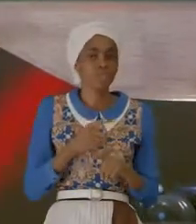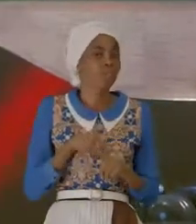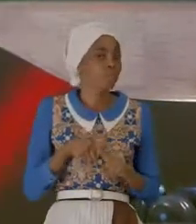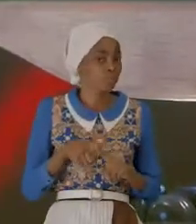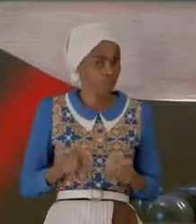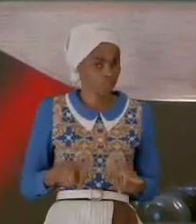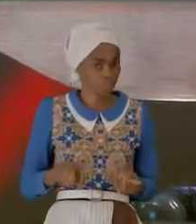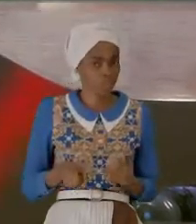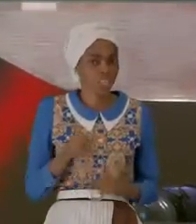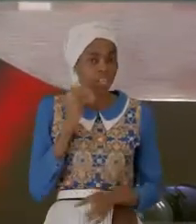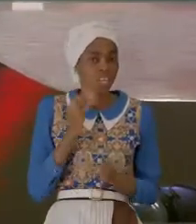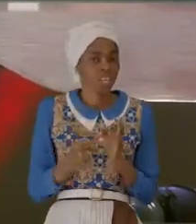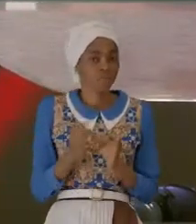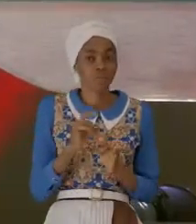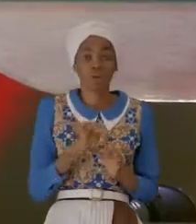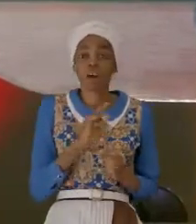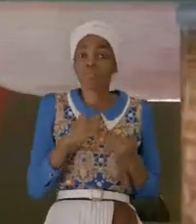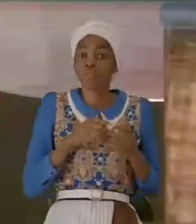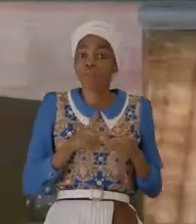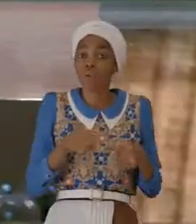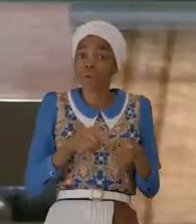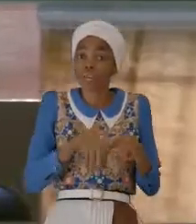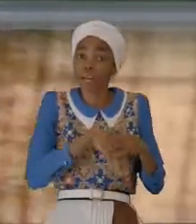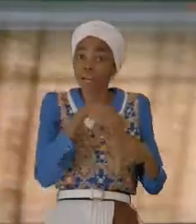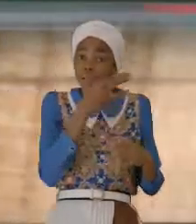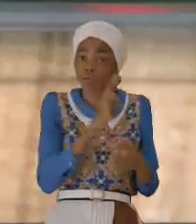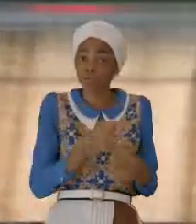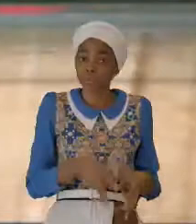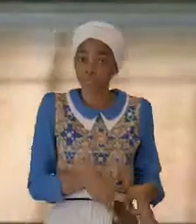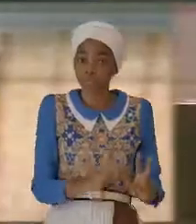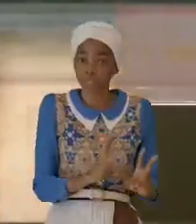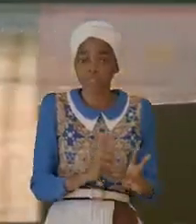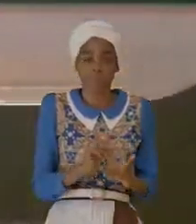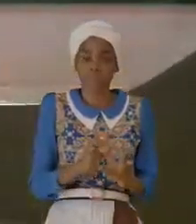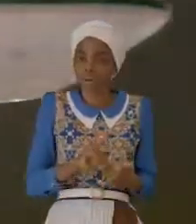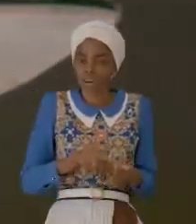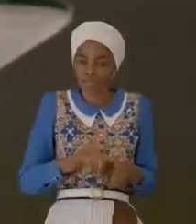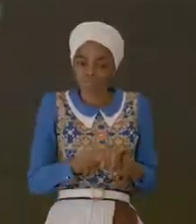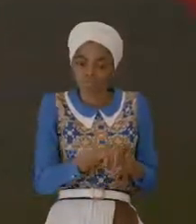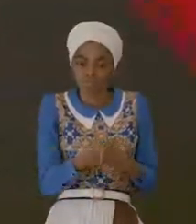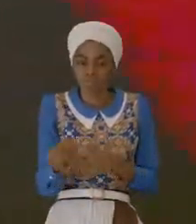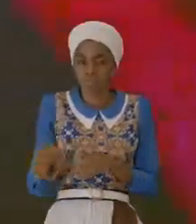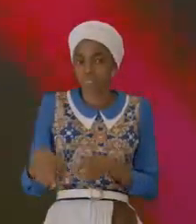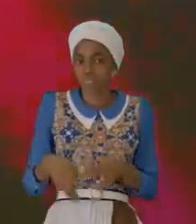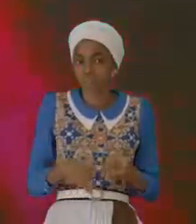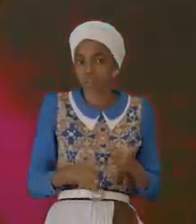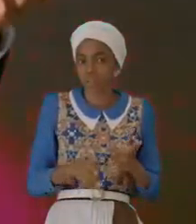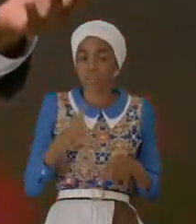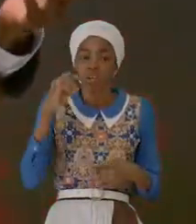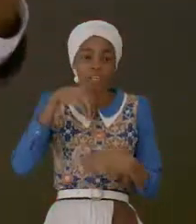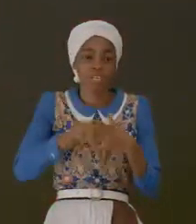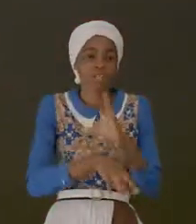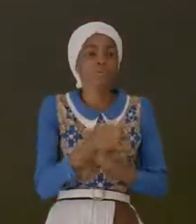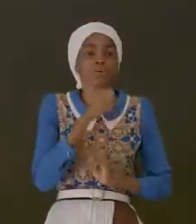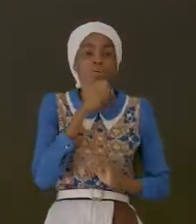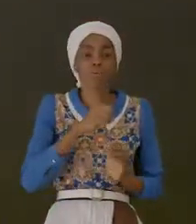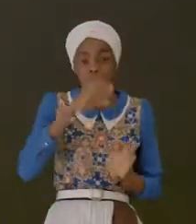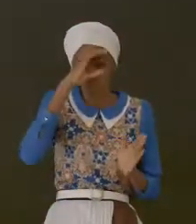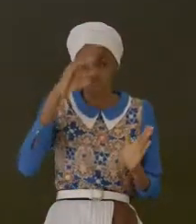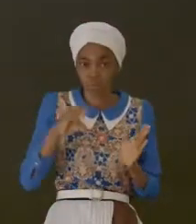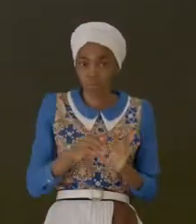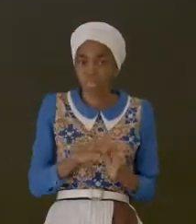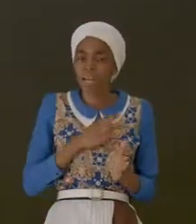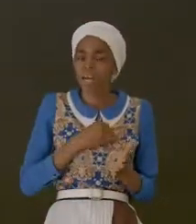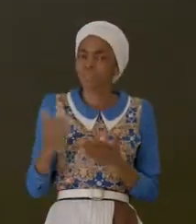when you're off track and you're going to the track of the old Covenant and you are bringing in